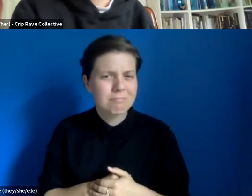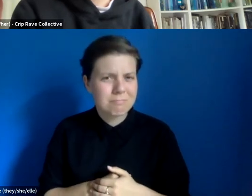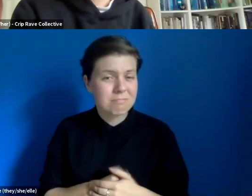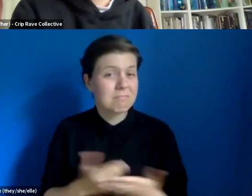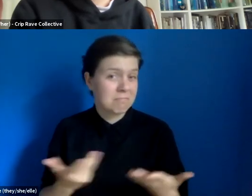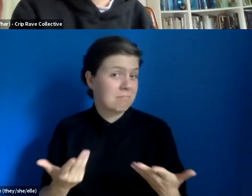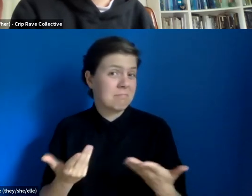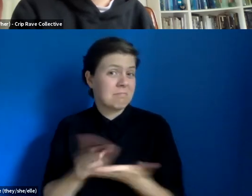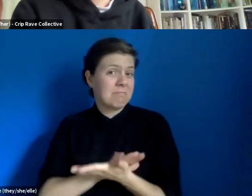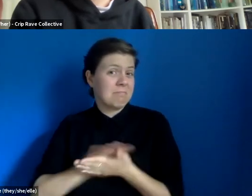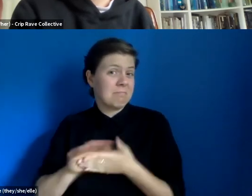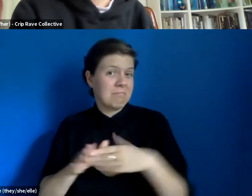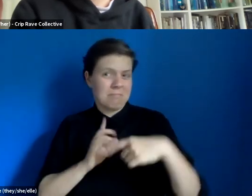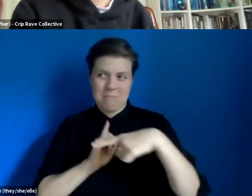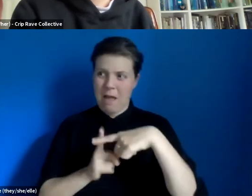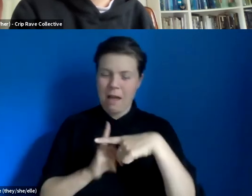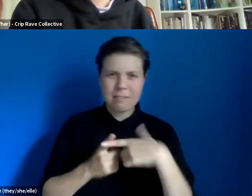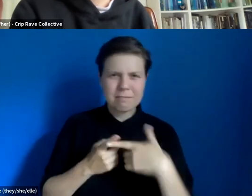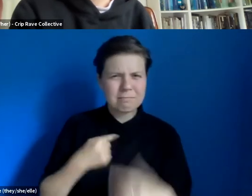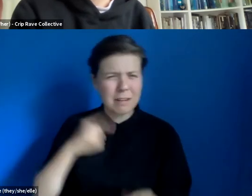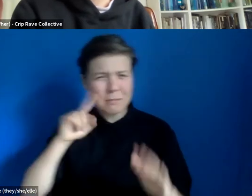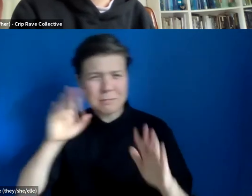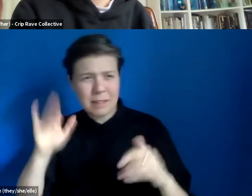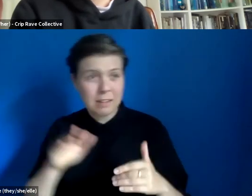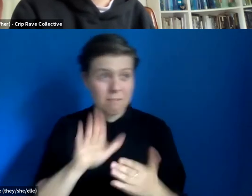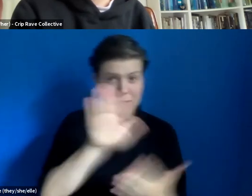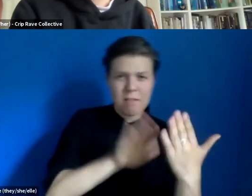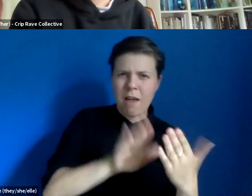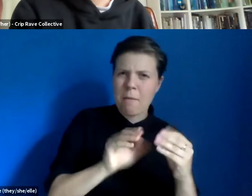It was really shocking to see this.